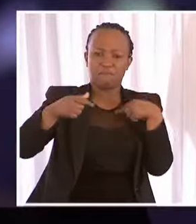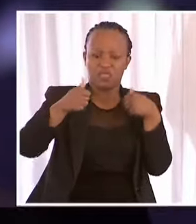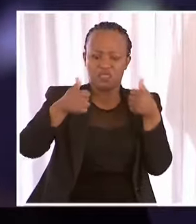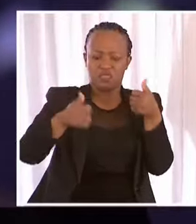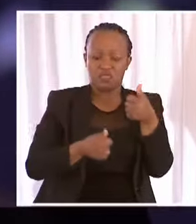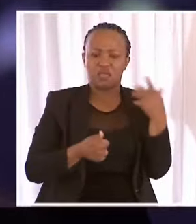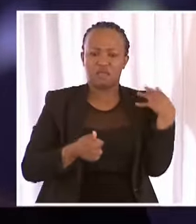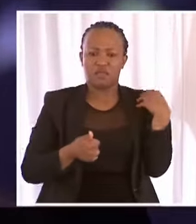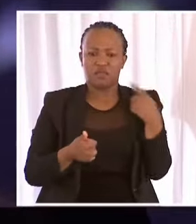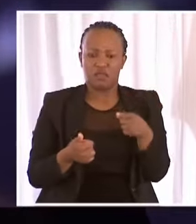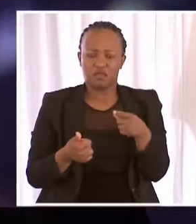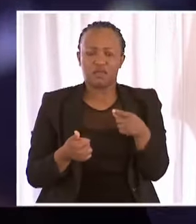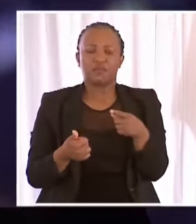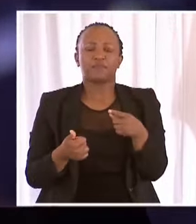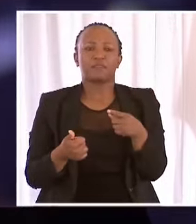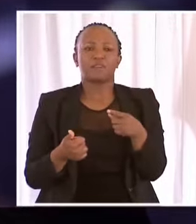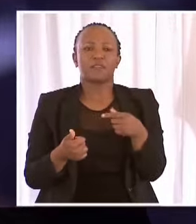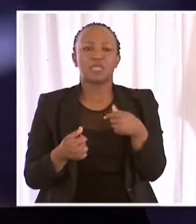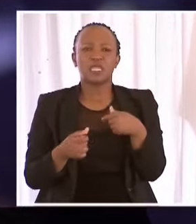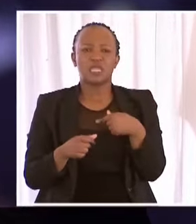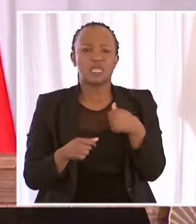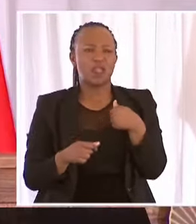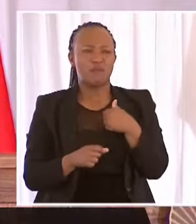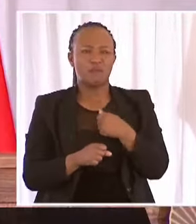made me feel that